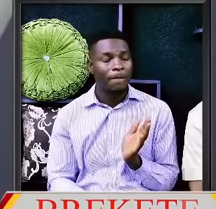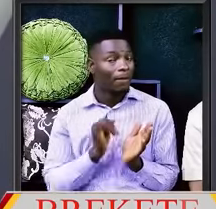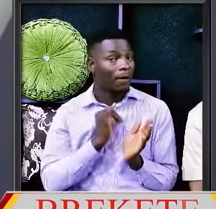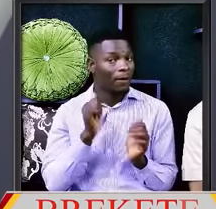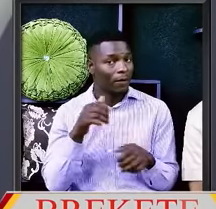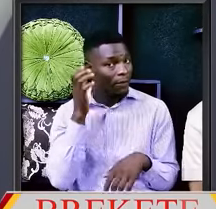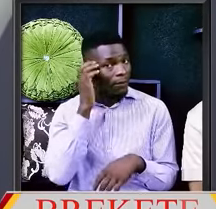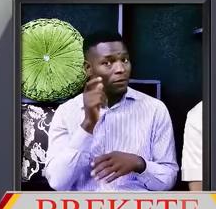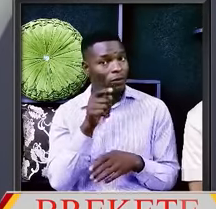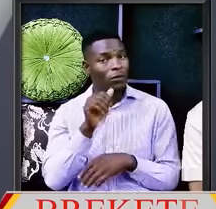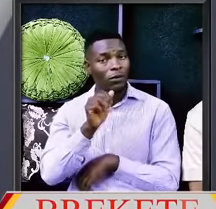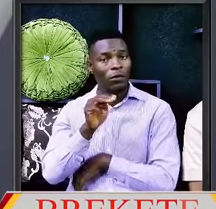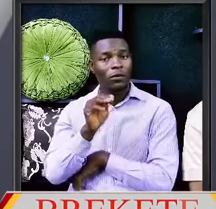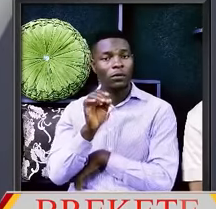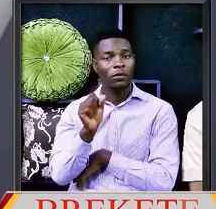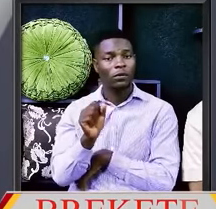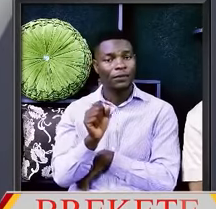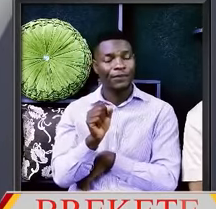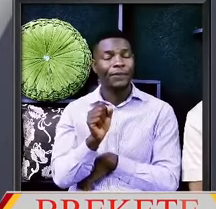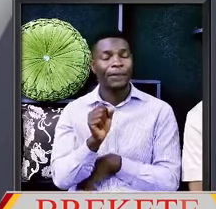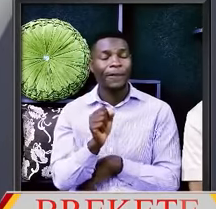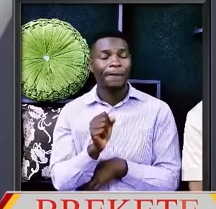Good morning.